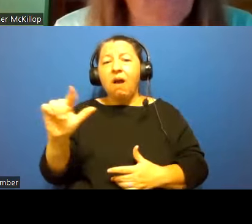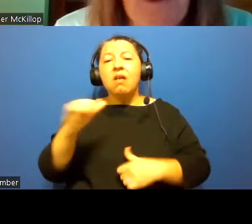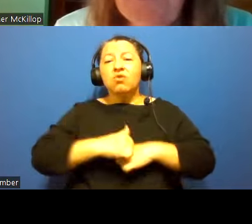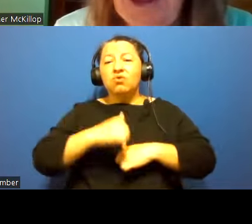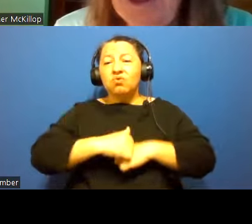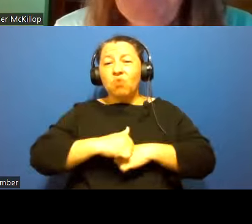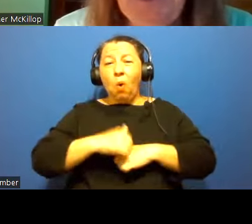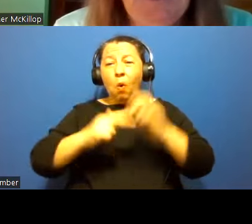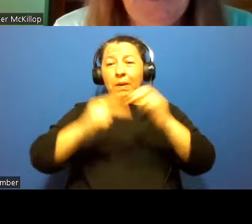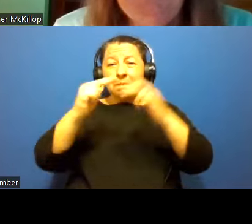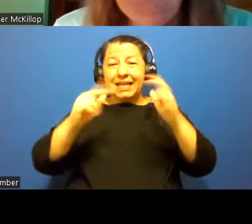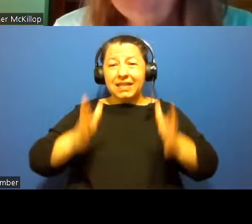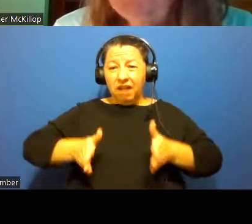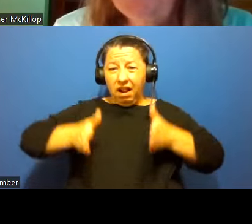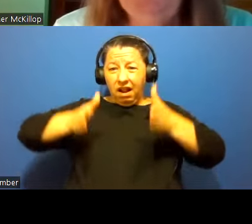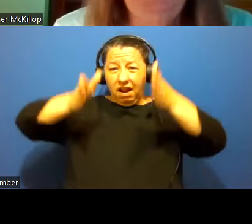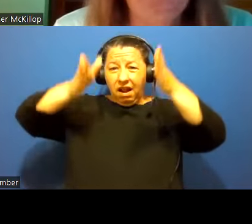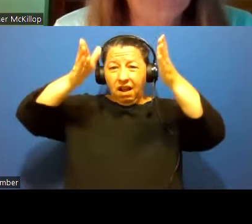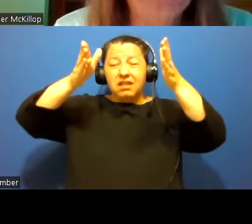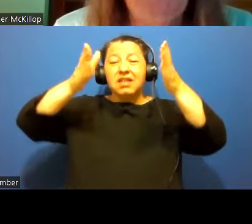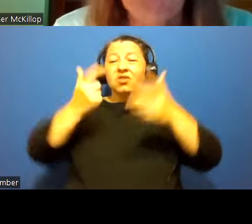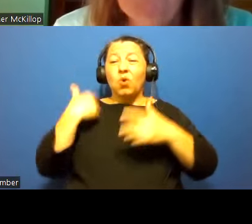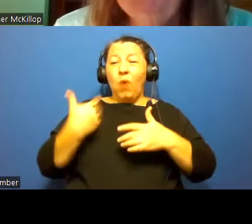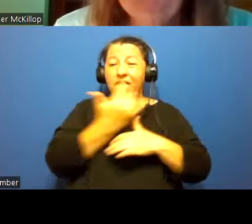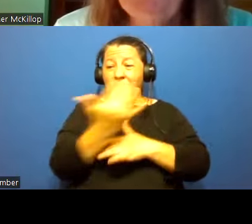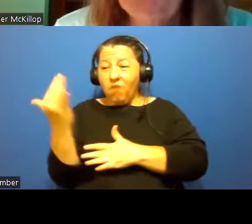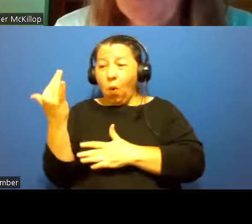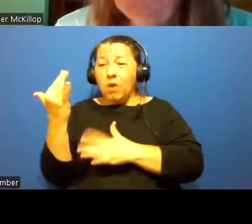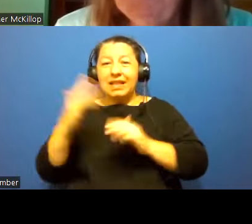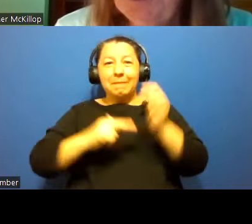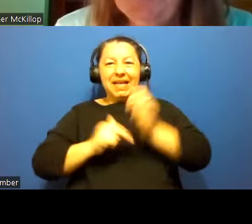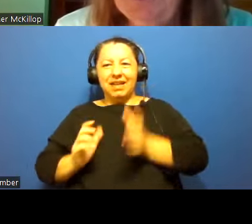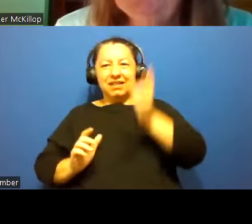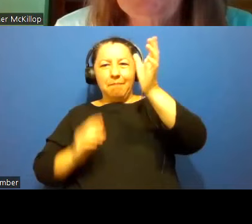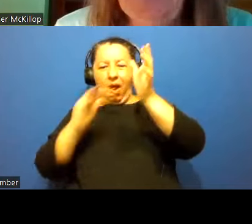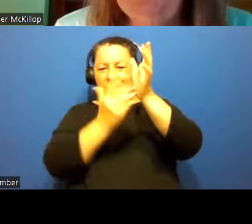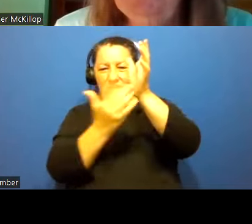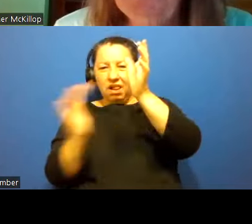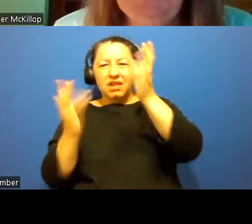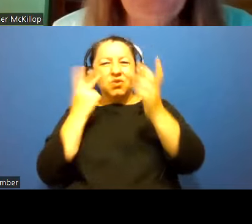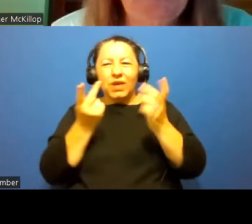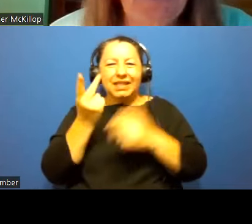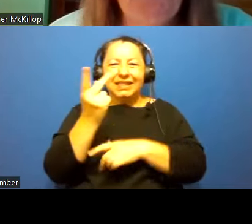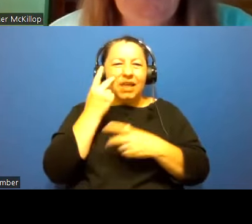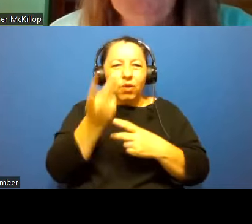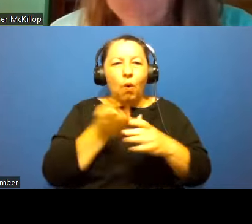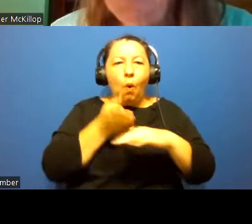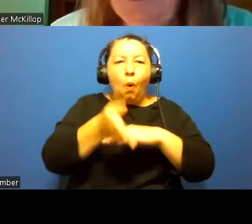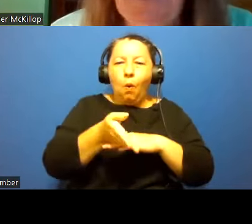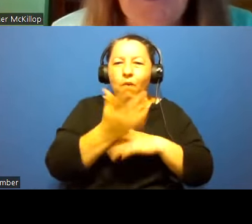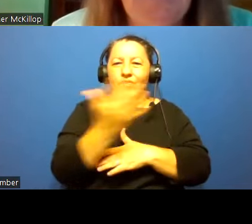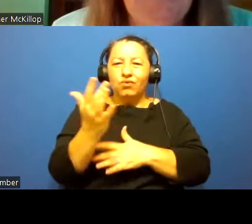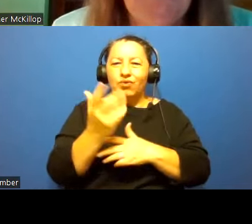the forest canopy. And typical of most public archaeological sites in Belize and elsewhere in the